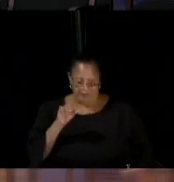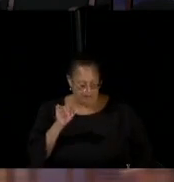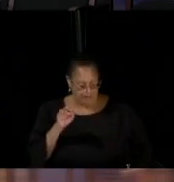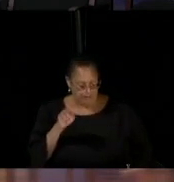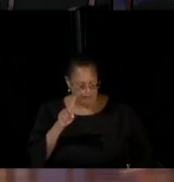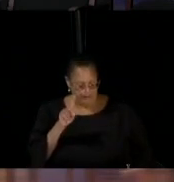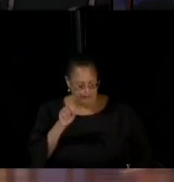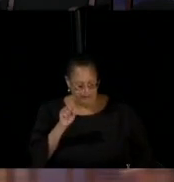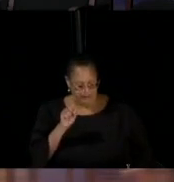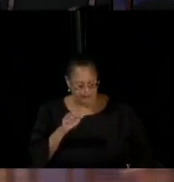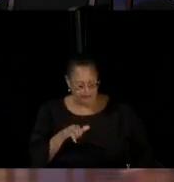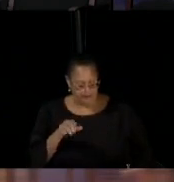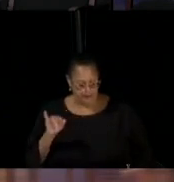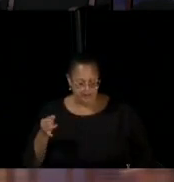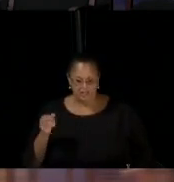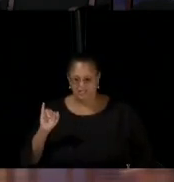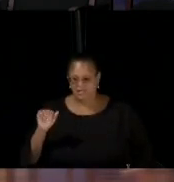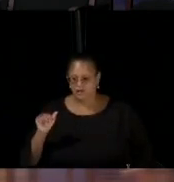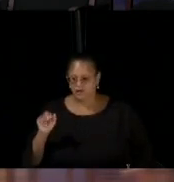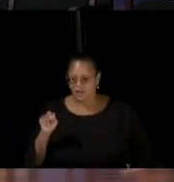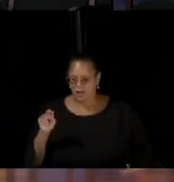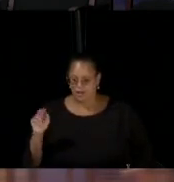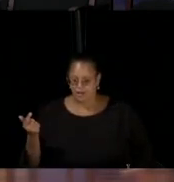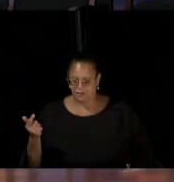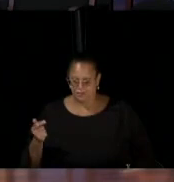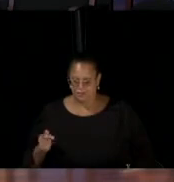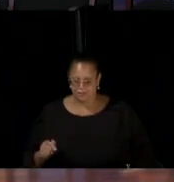Lindsay Jiang.